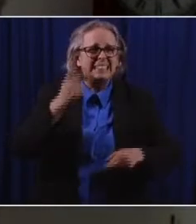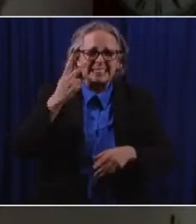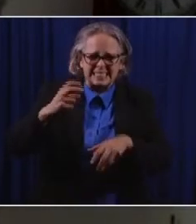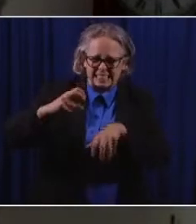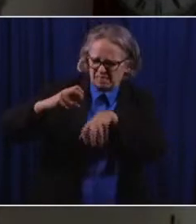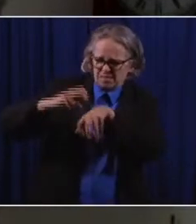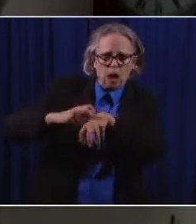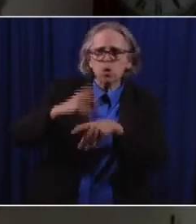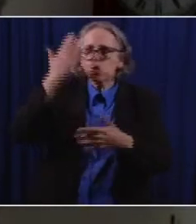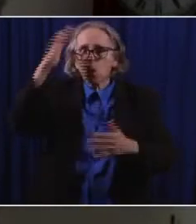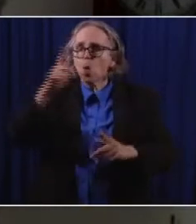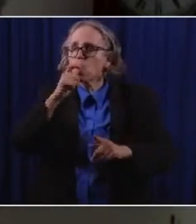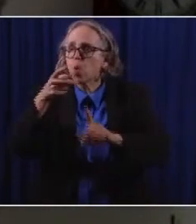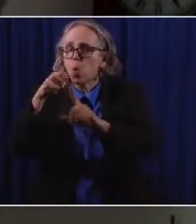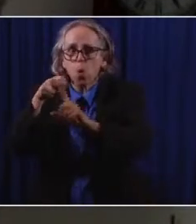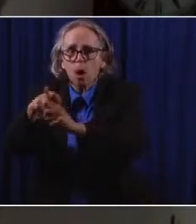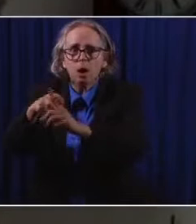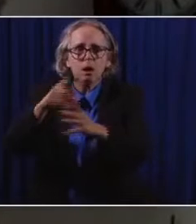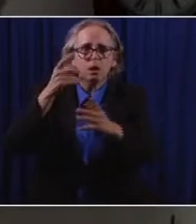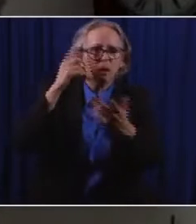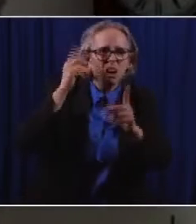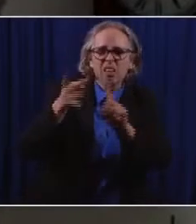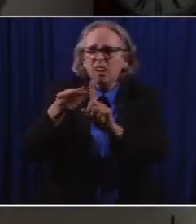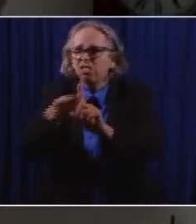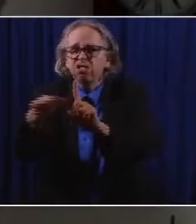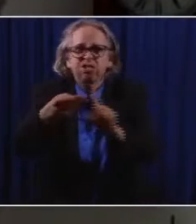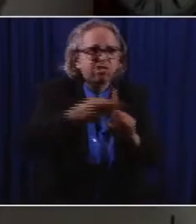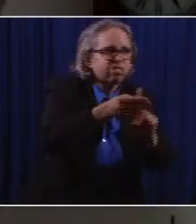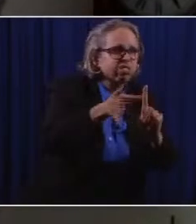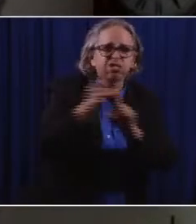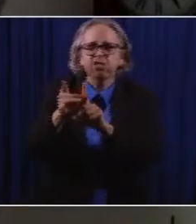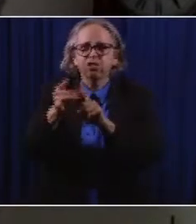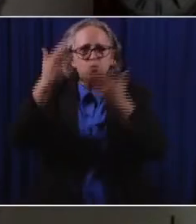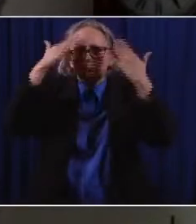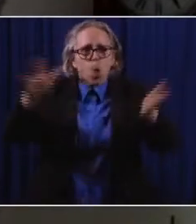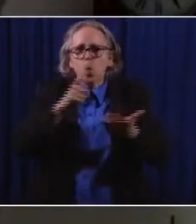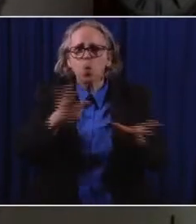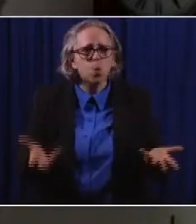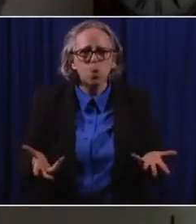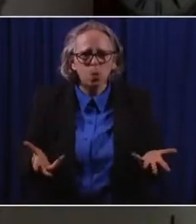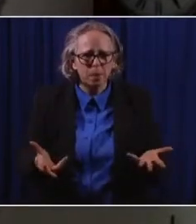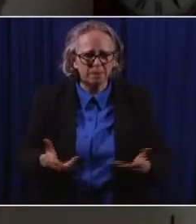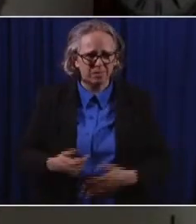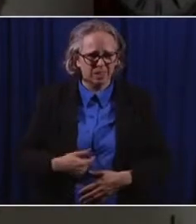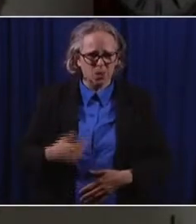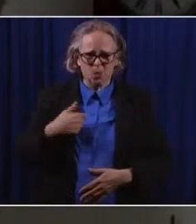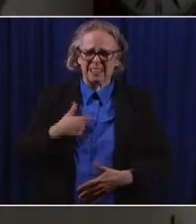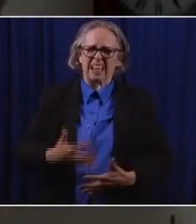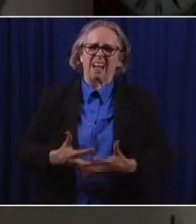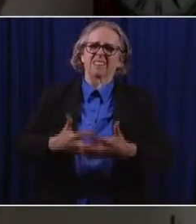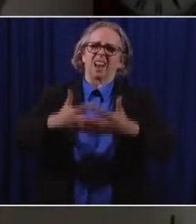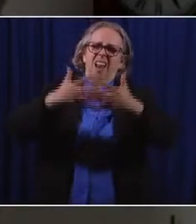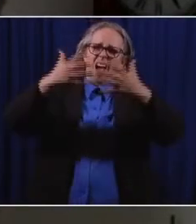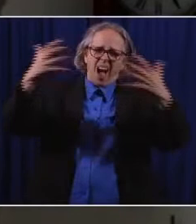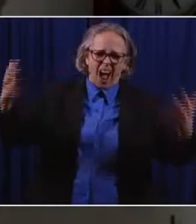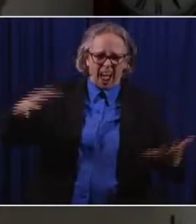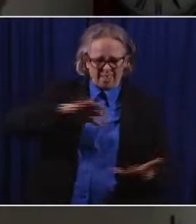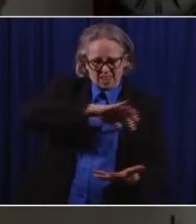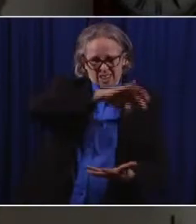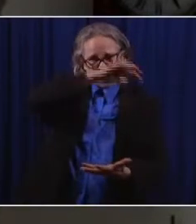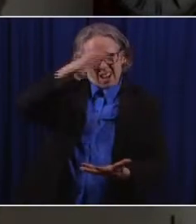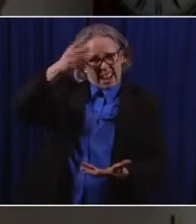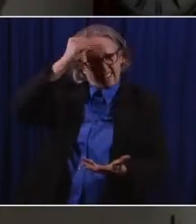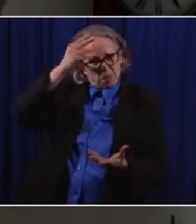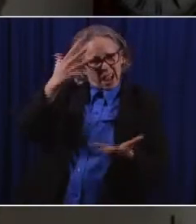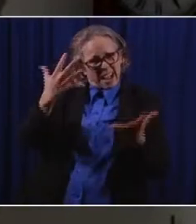people should take from all the information we're giving them, I don't know that what they really do every day is